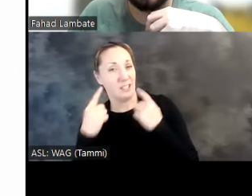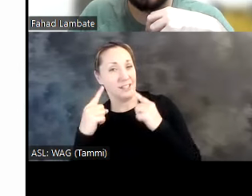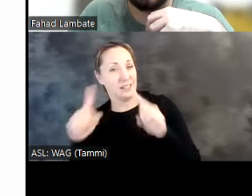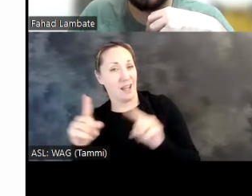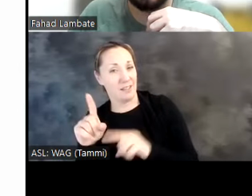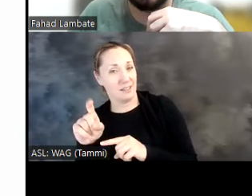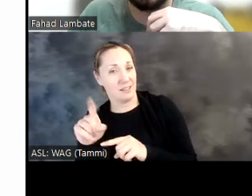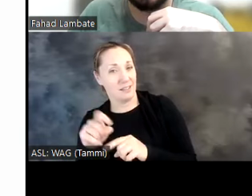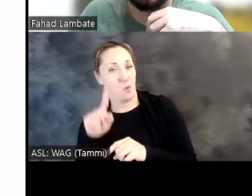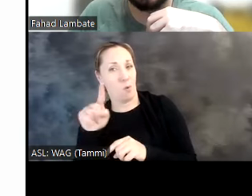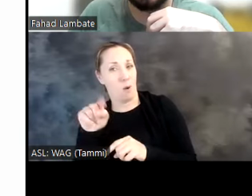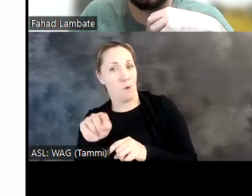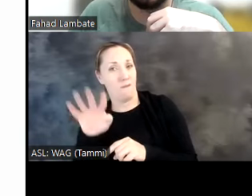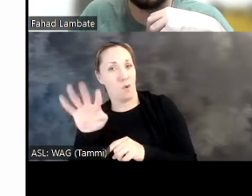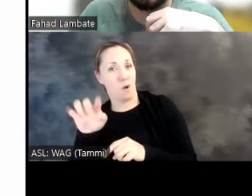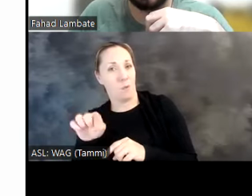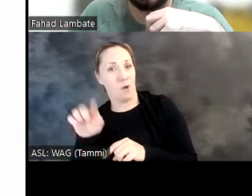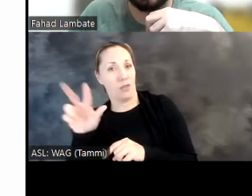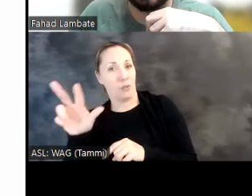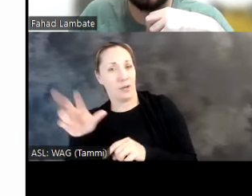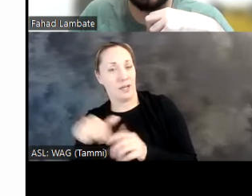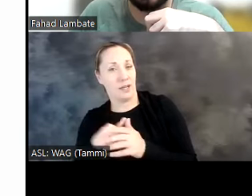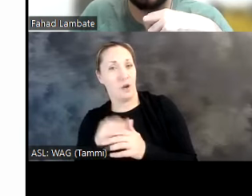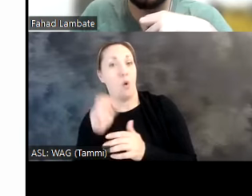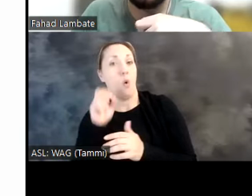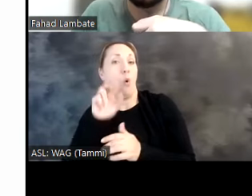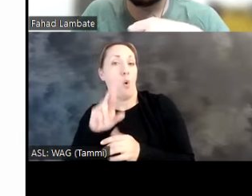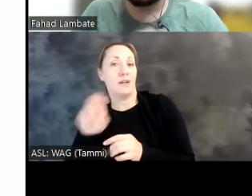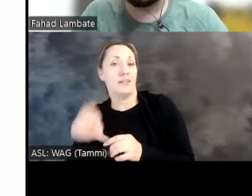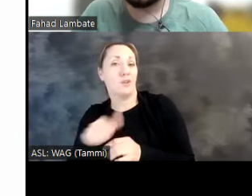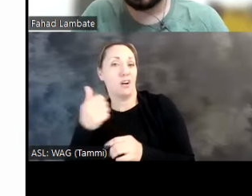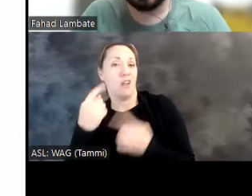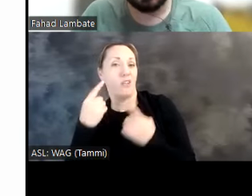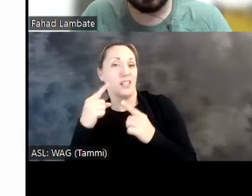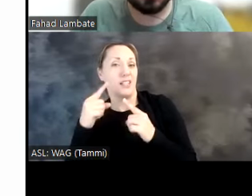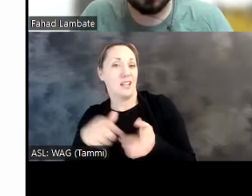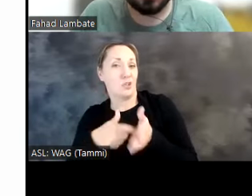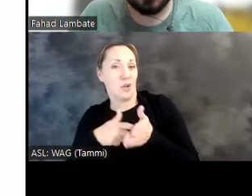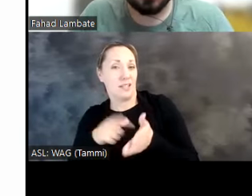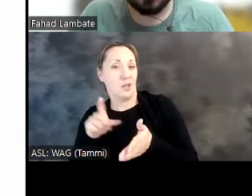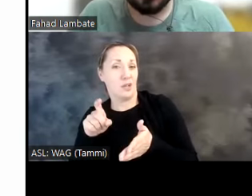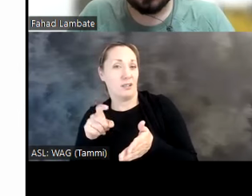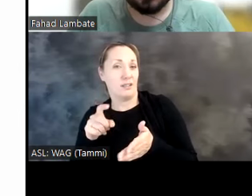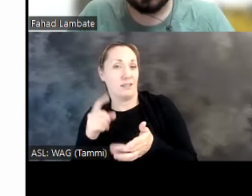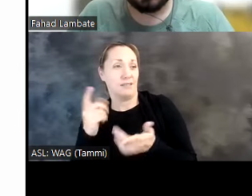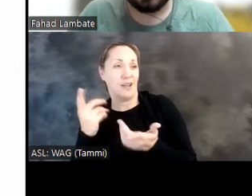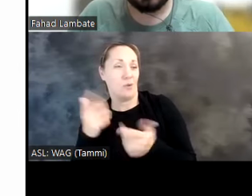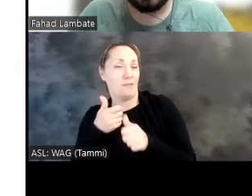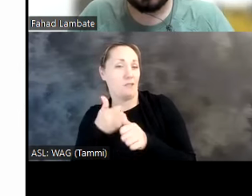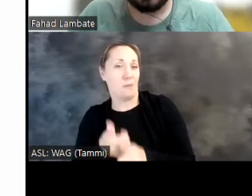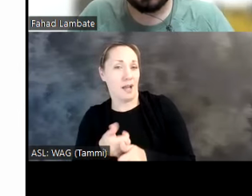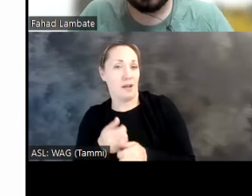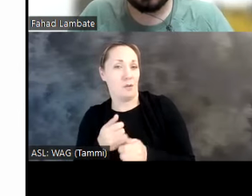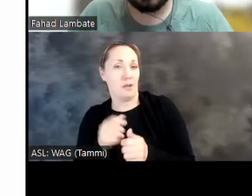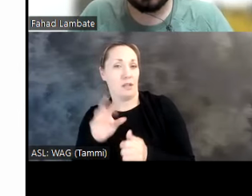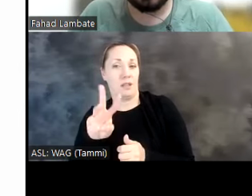criterion 1.4.3, or is there another success criterion? We have to comply with